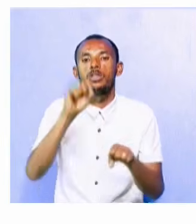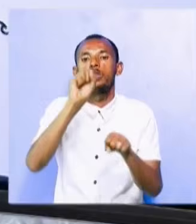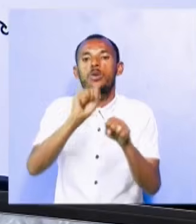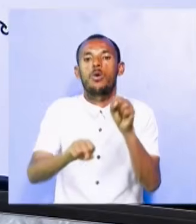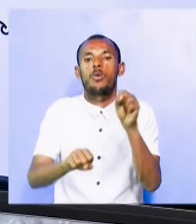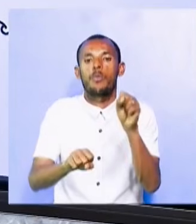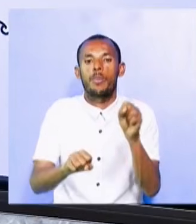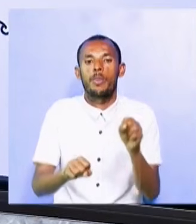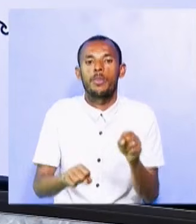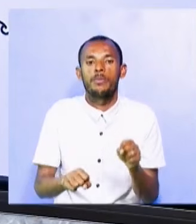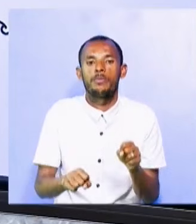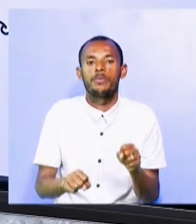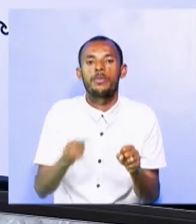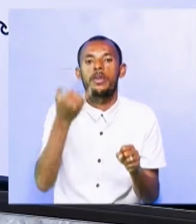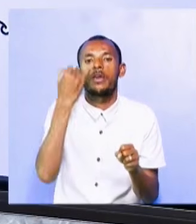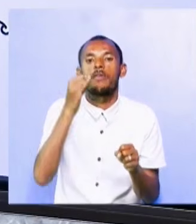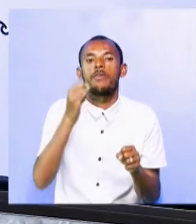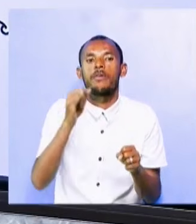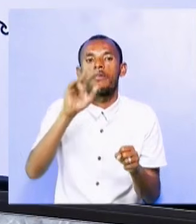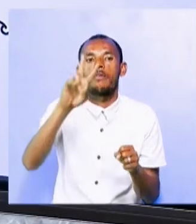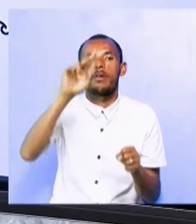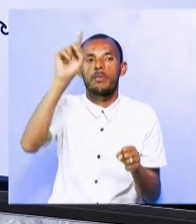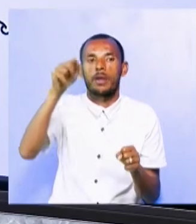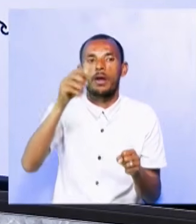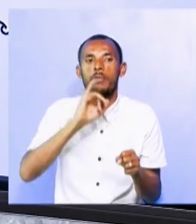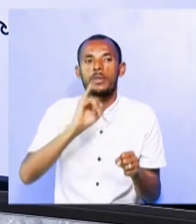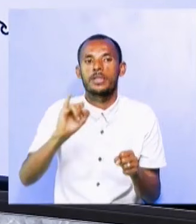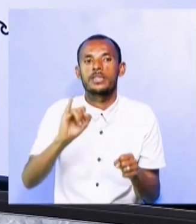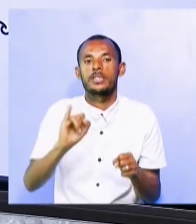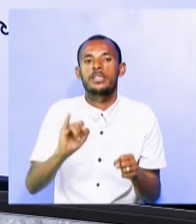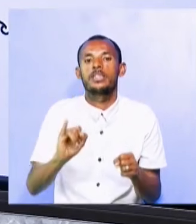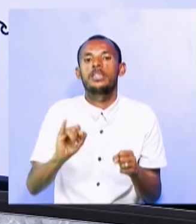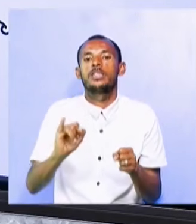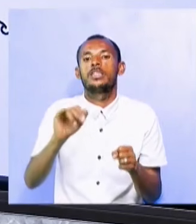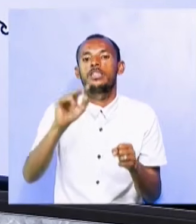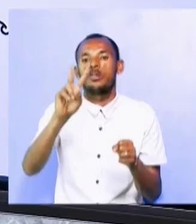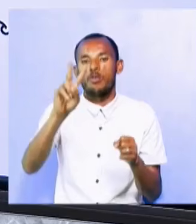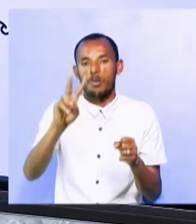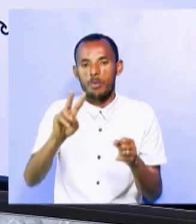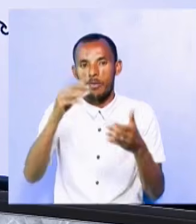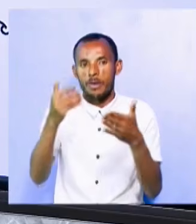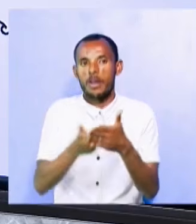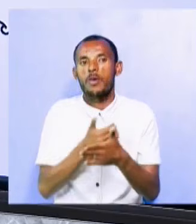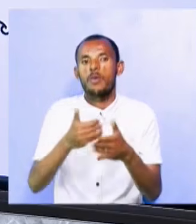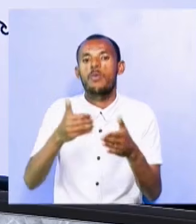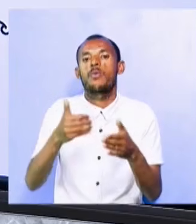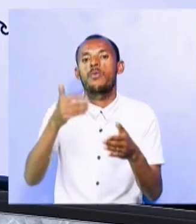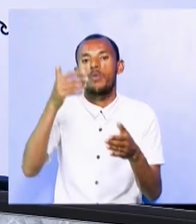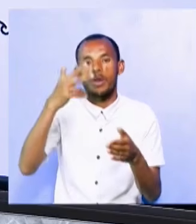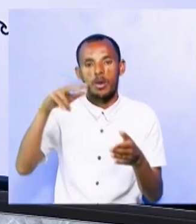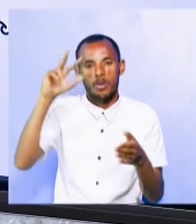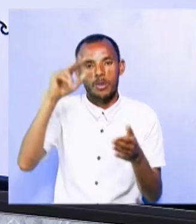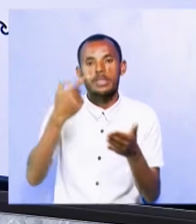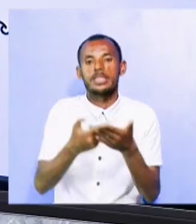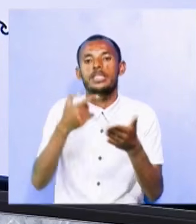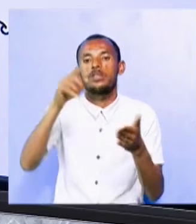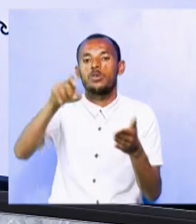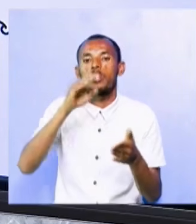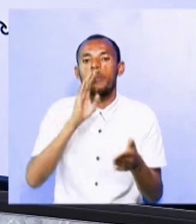So if V prime is the volume of the new cube, this V prime should